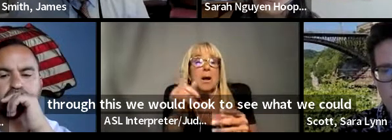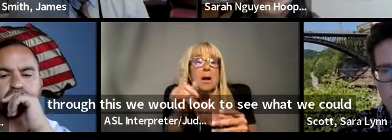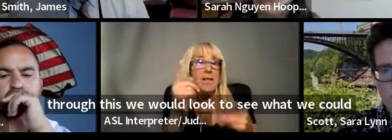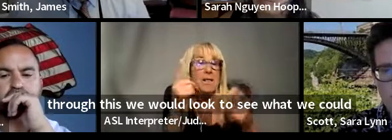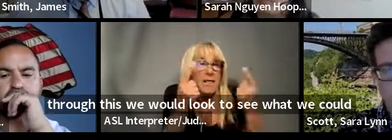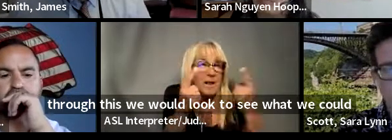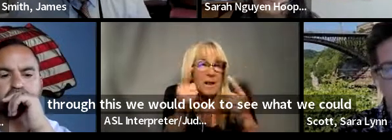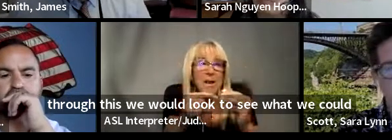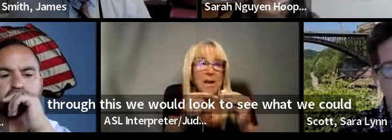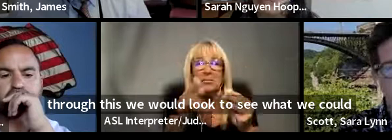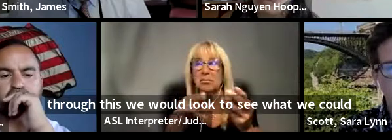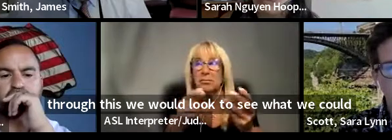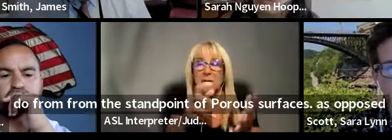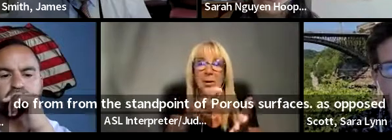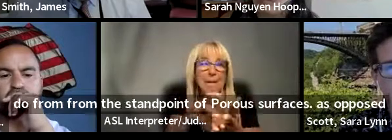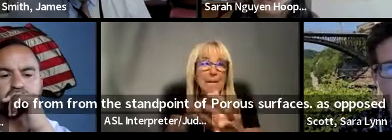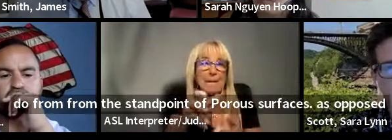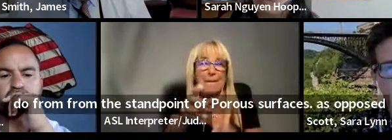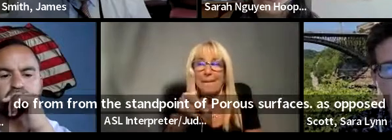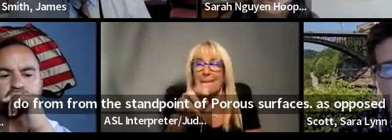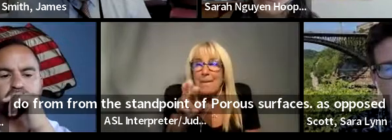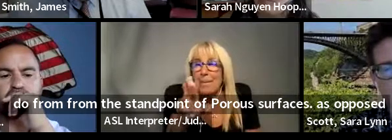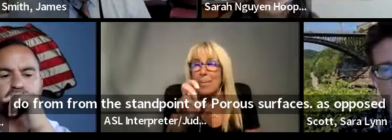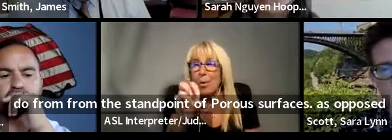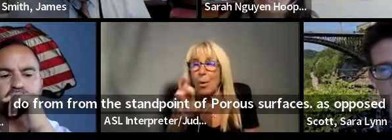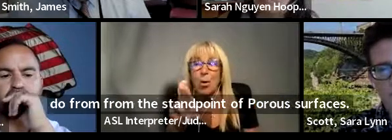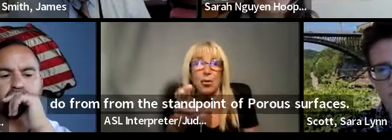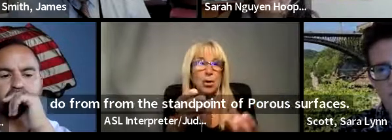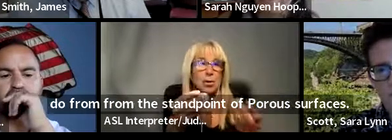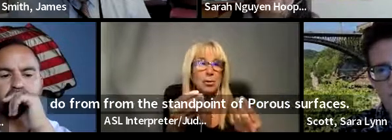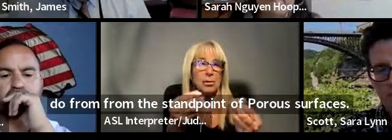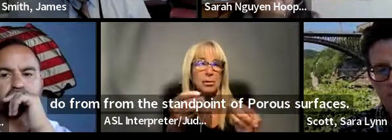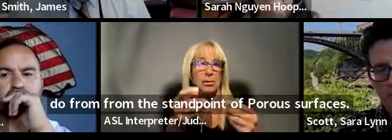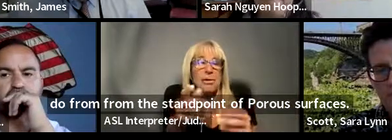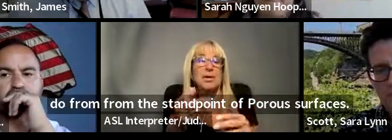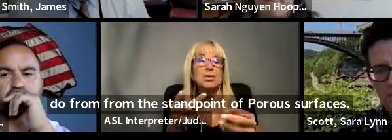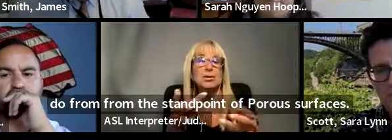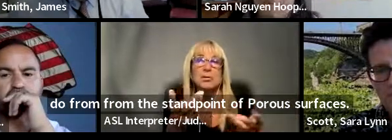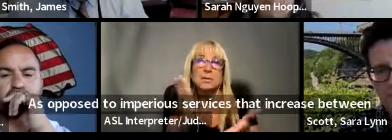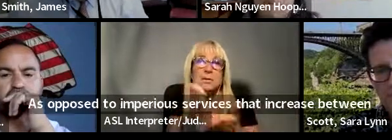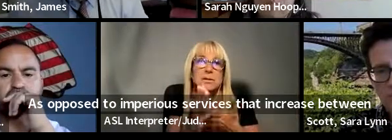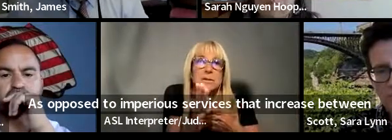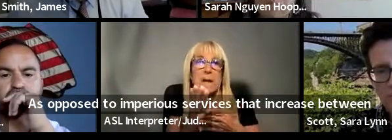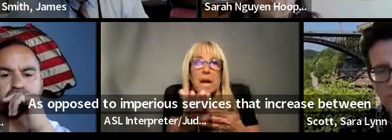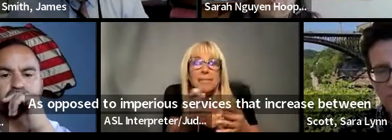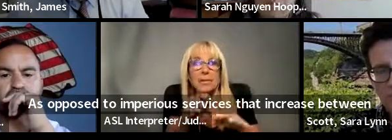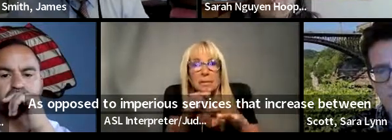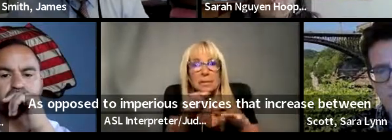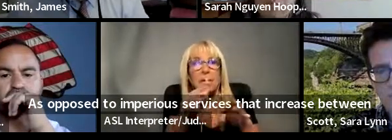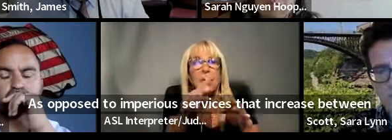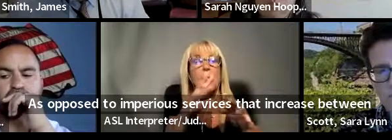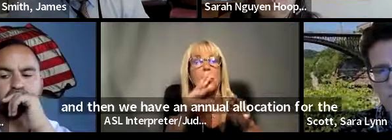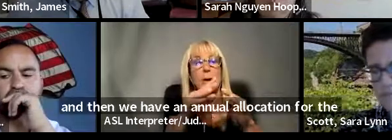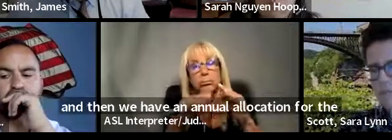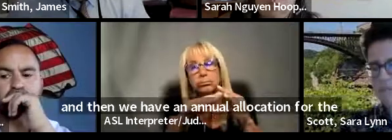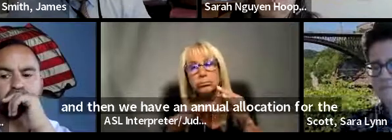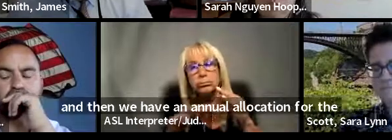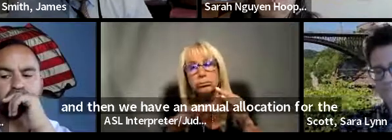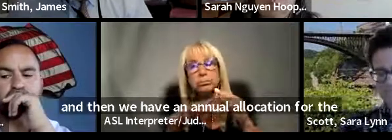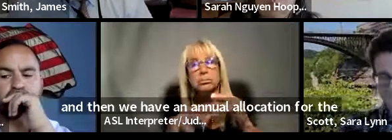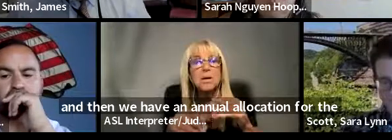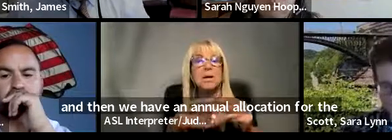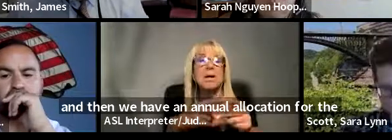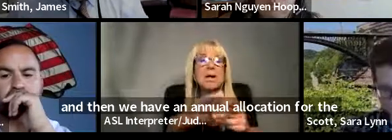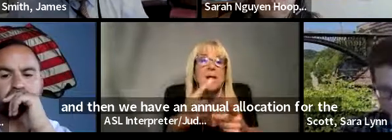surfaces as opposed to impervious surfaces that increase that runoff. And then we have an annual allocation for the building of